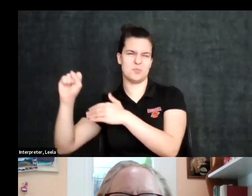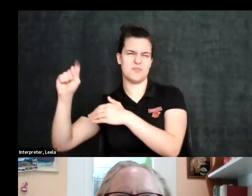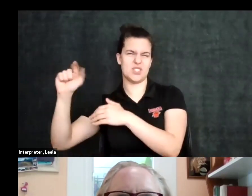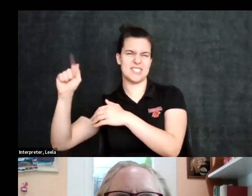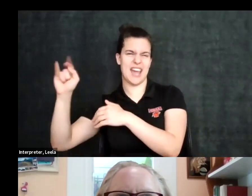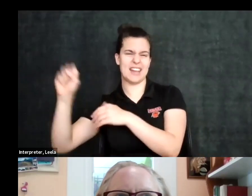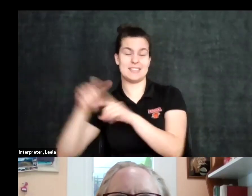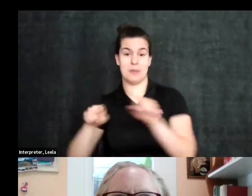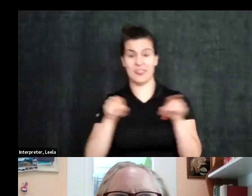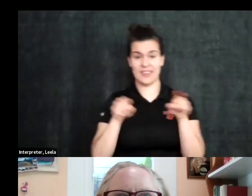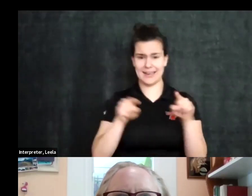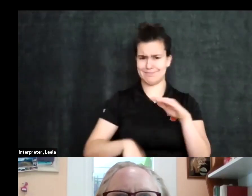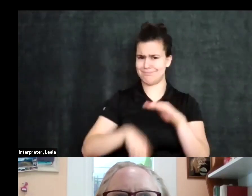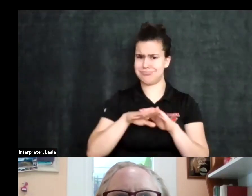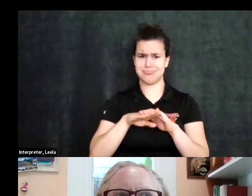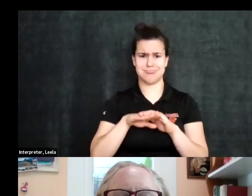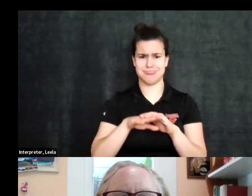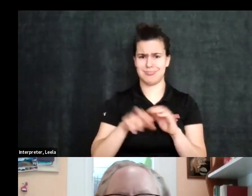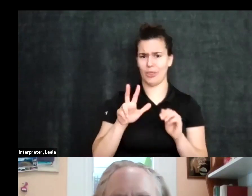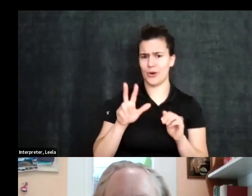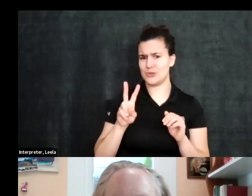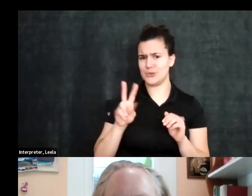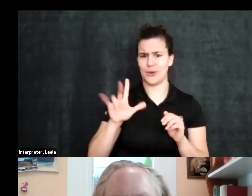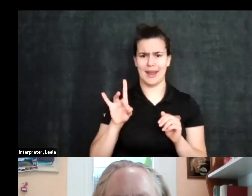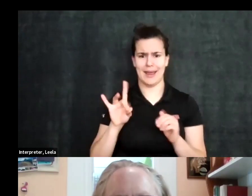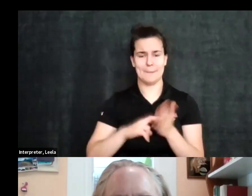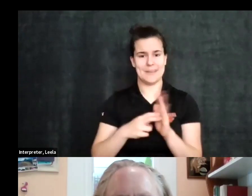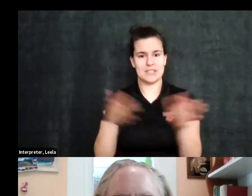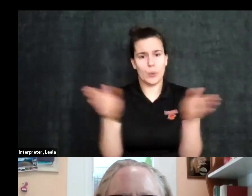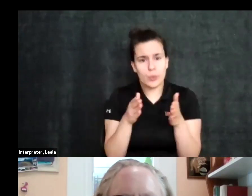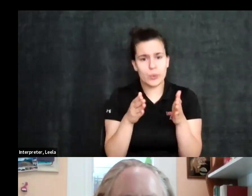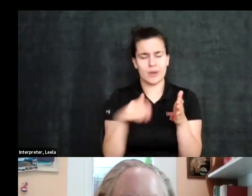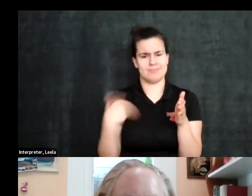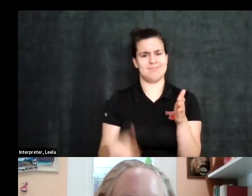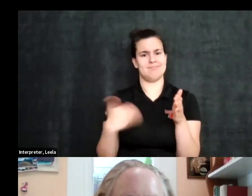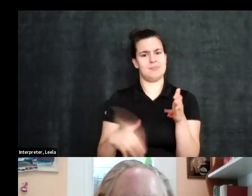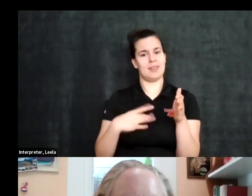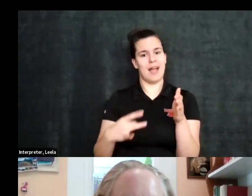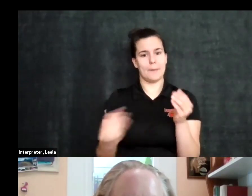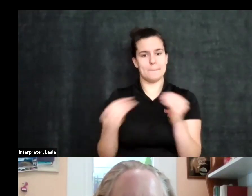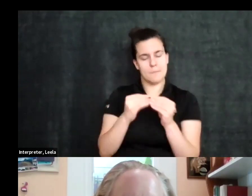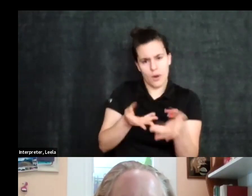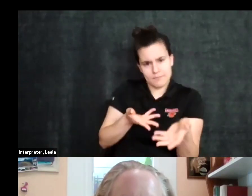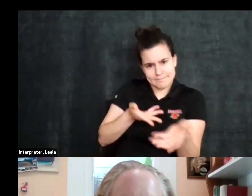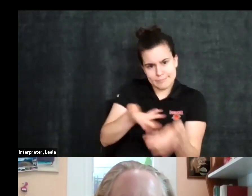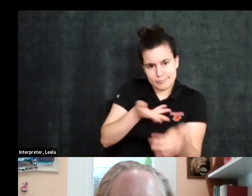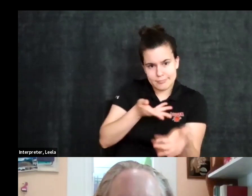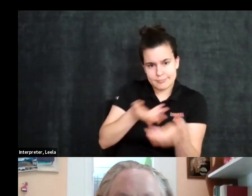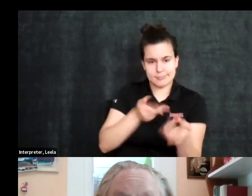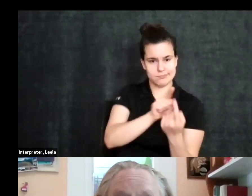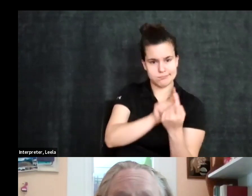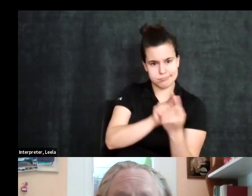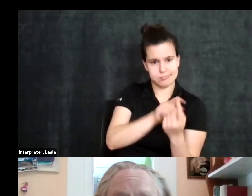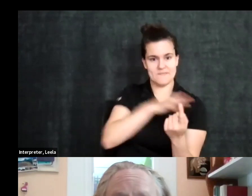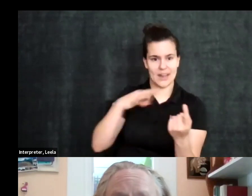for our main courses, and we like to keep it that way because the intimacy of our students and the fact that